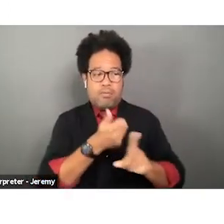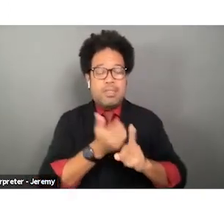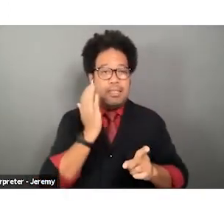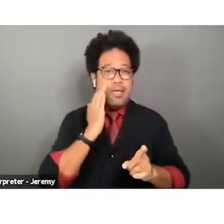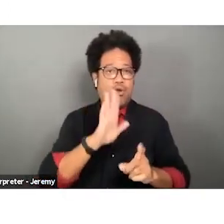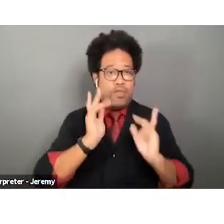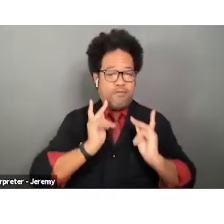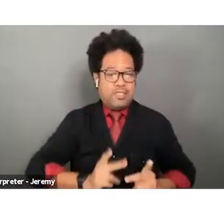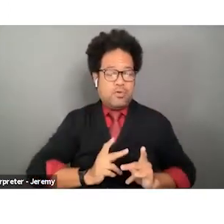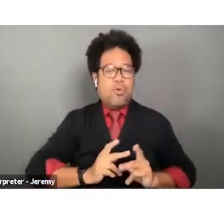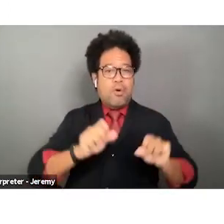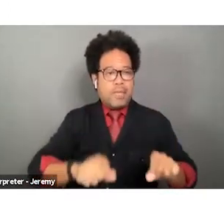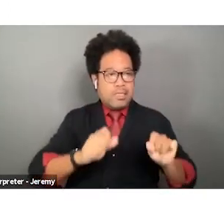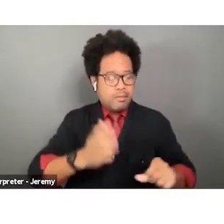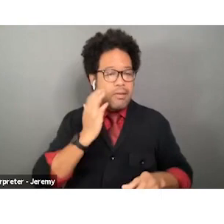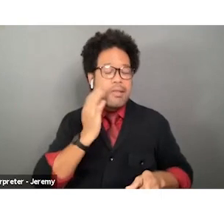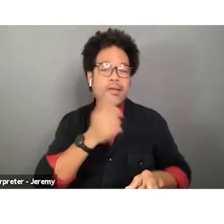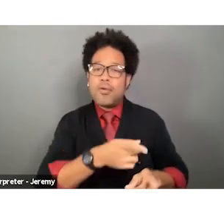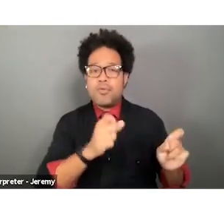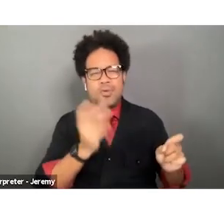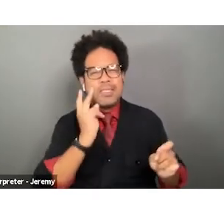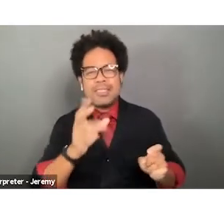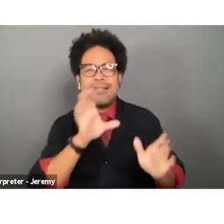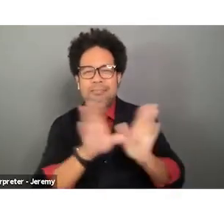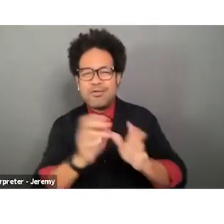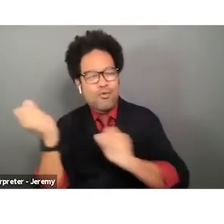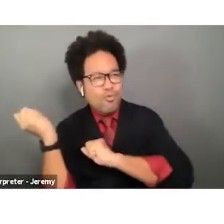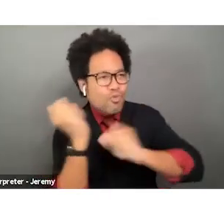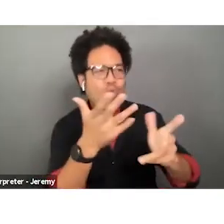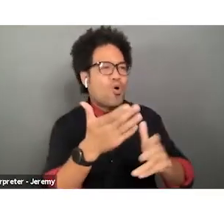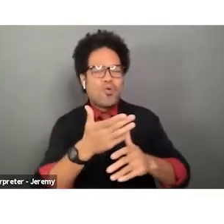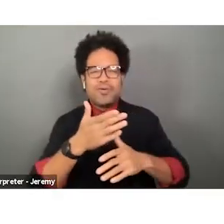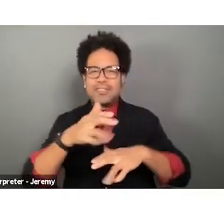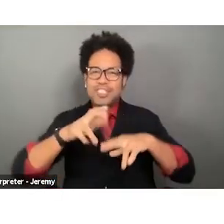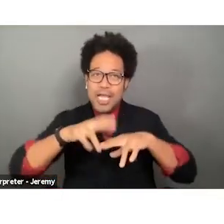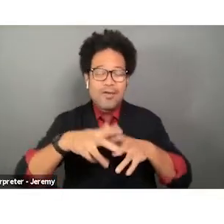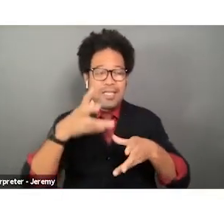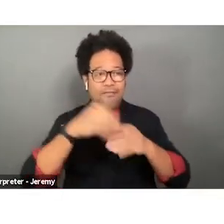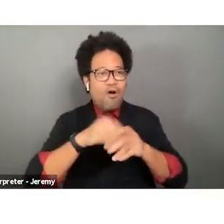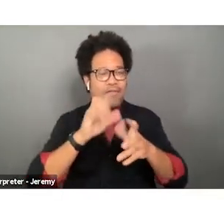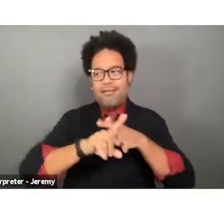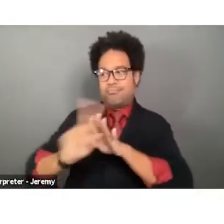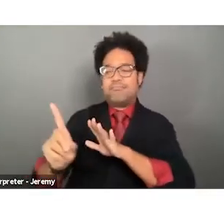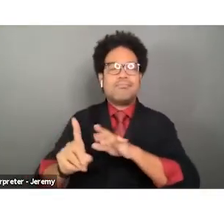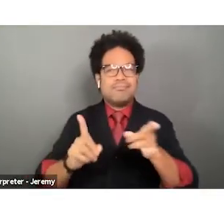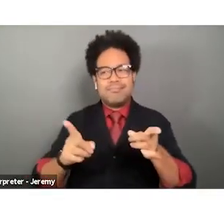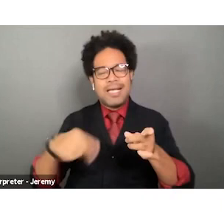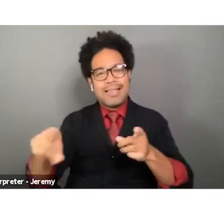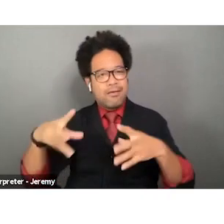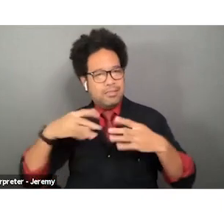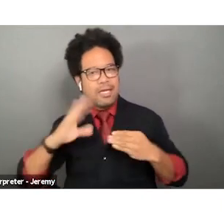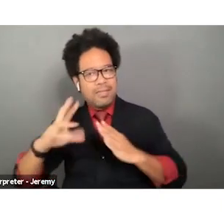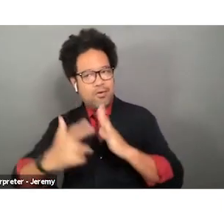physical capacity and know that they can, as you see here, throw these chairs and get involved and run away, and they are okay with that. These people